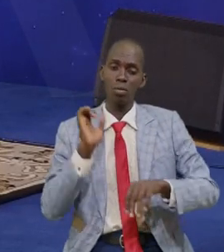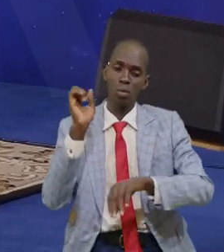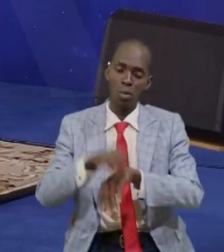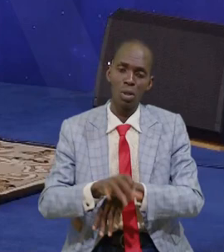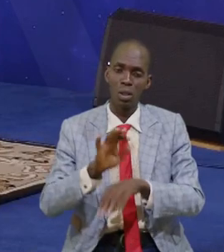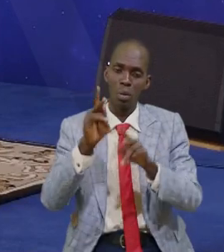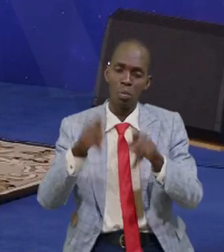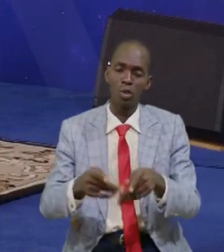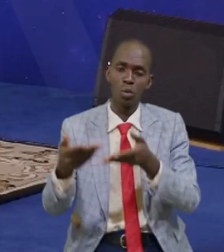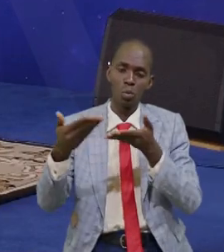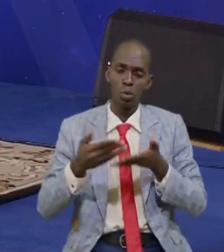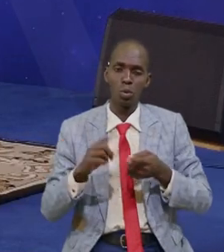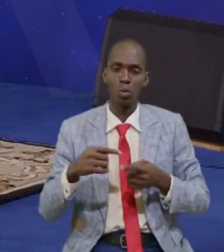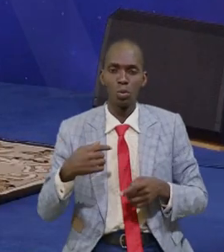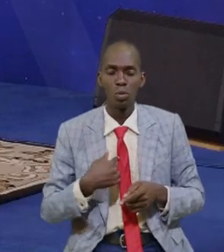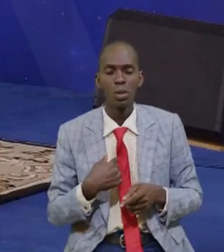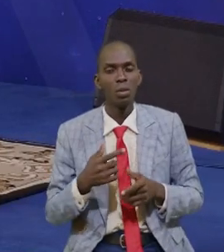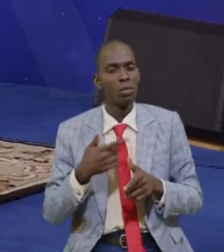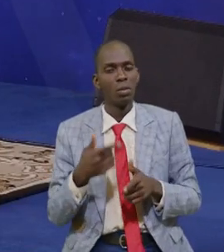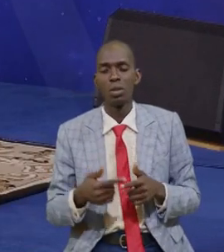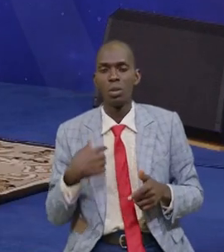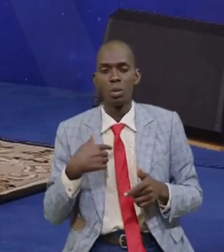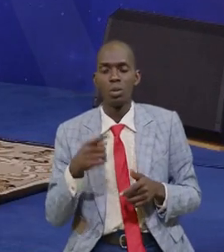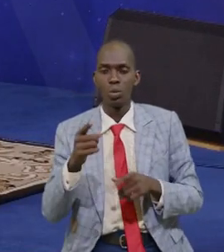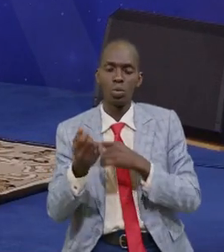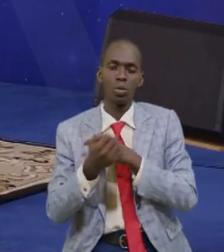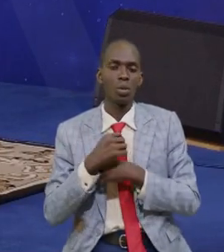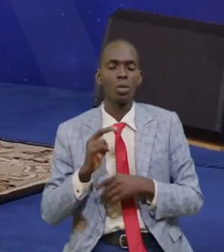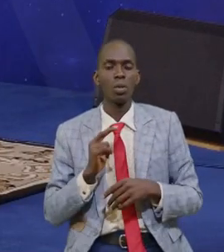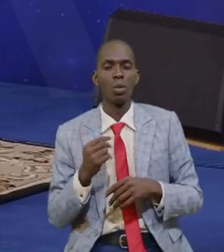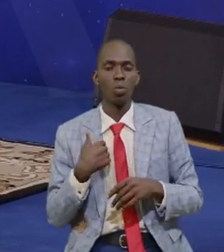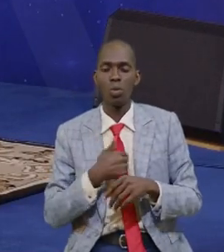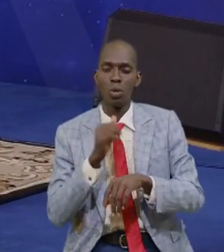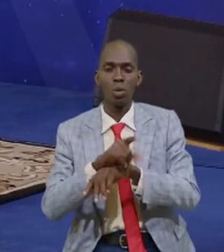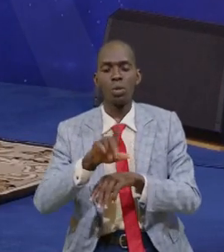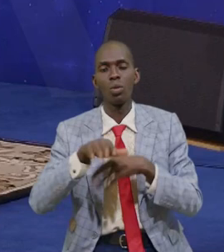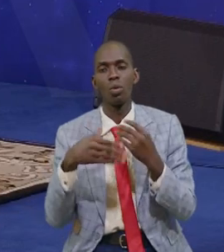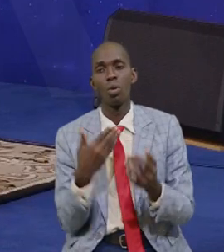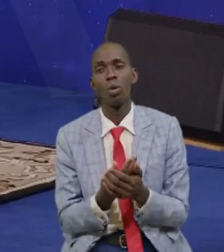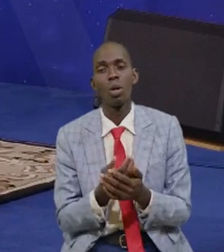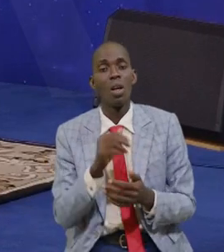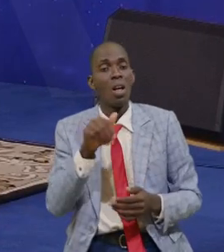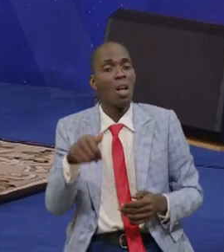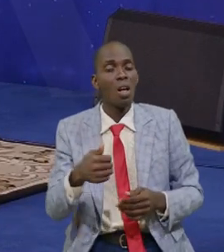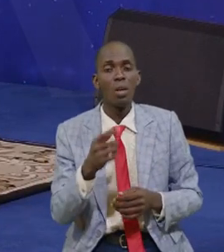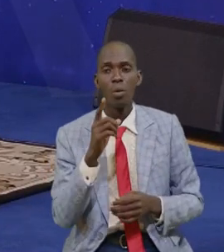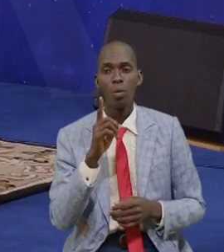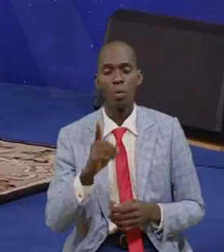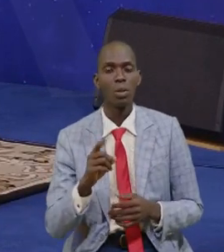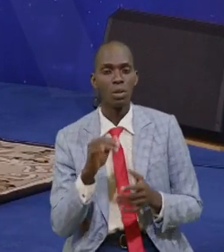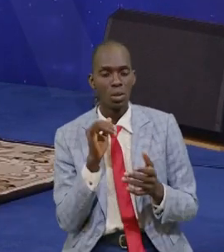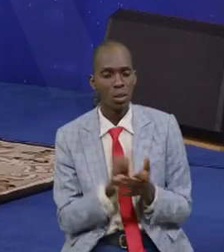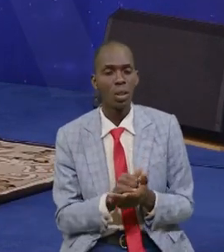was actually his emphasis, because he failed. Anyone they brought, he will conquer